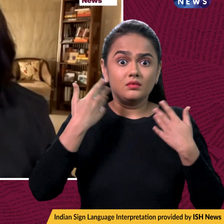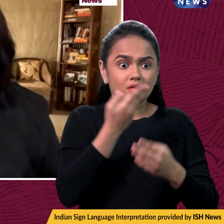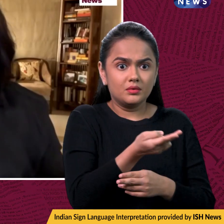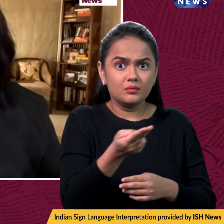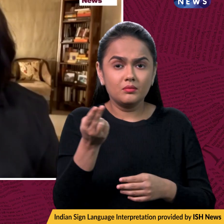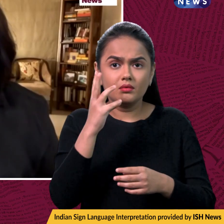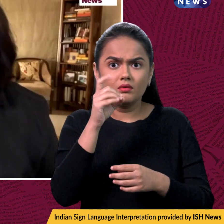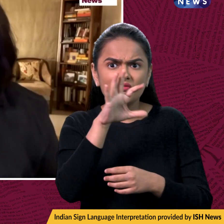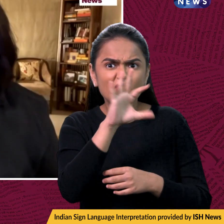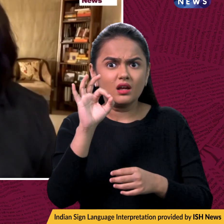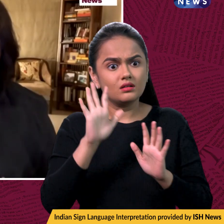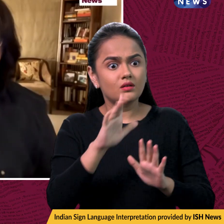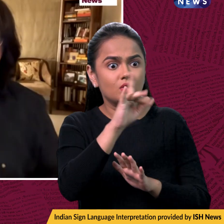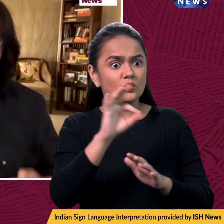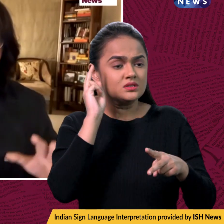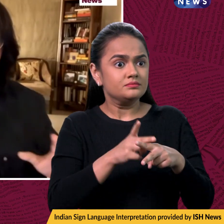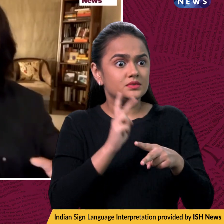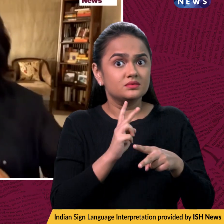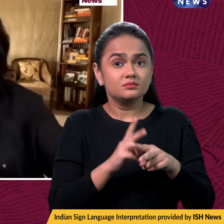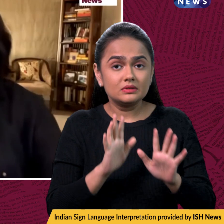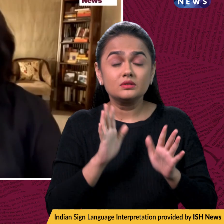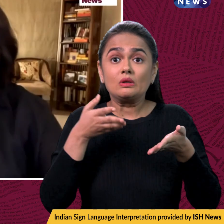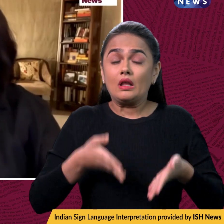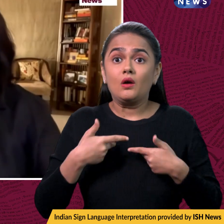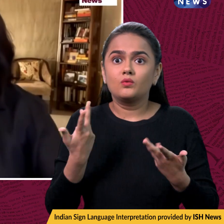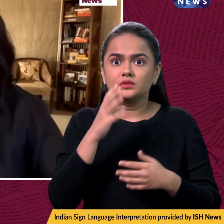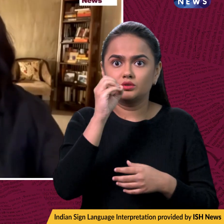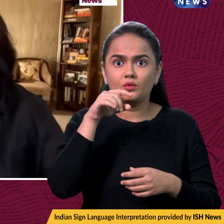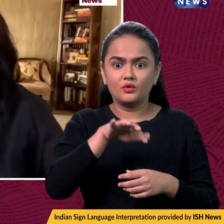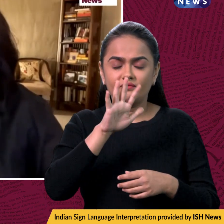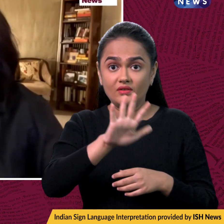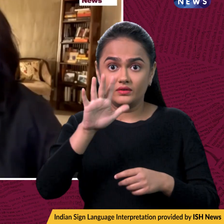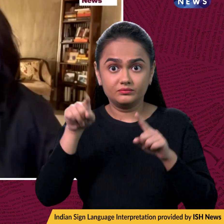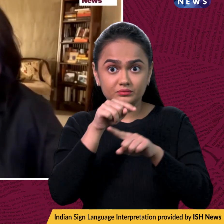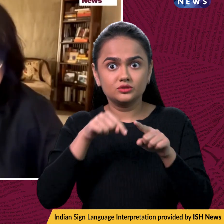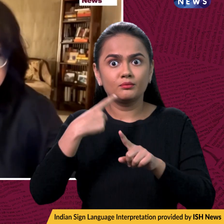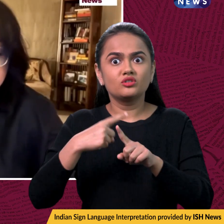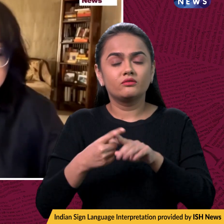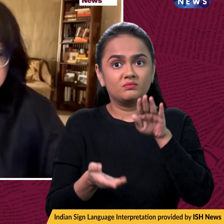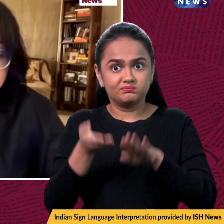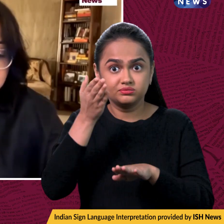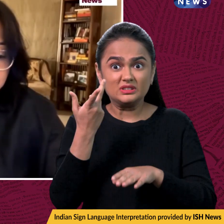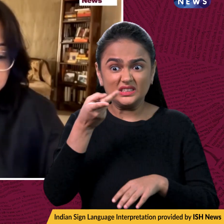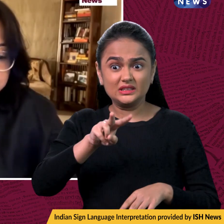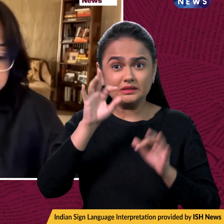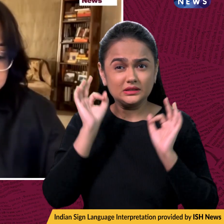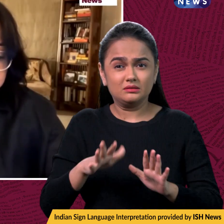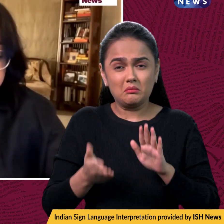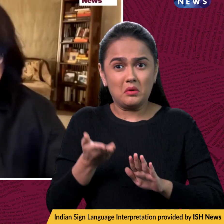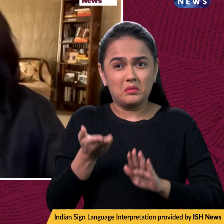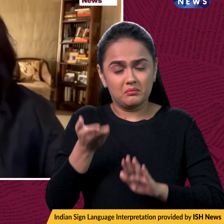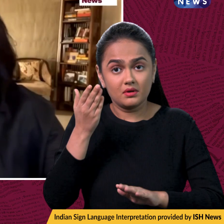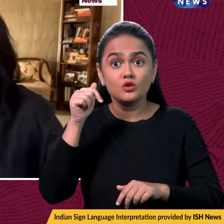beds remains at 500 for the whole week. Now, what we've had is 0.55% of positivity for 2 straight